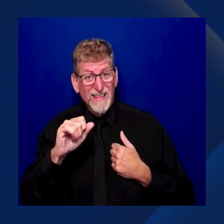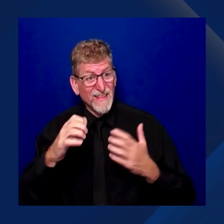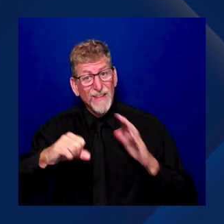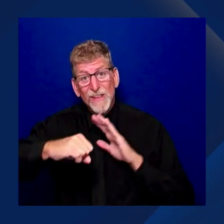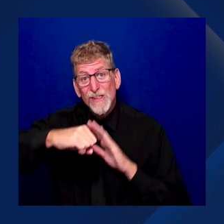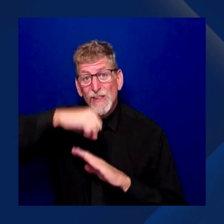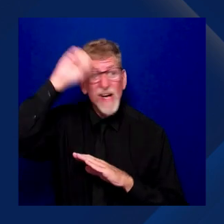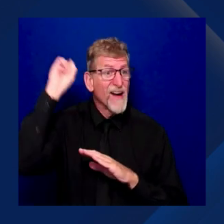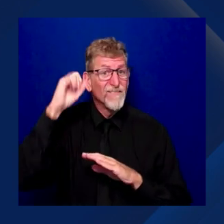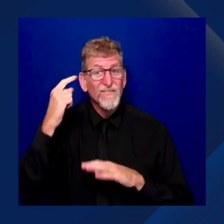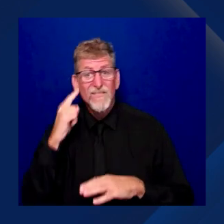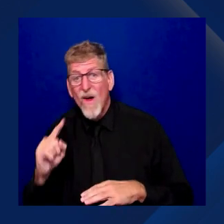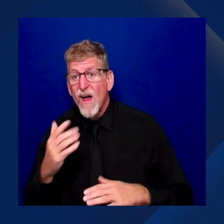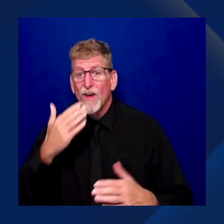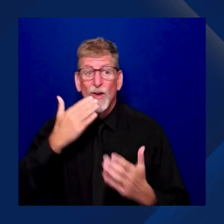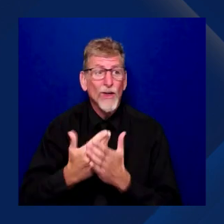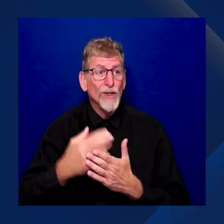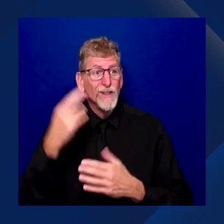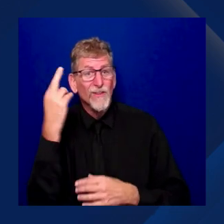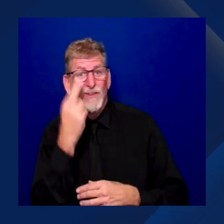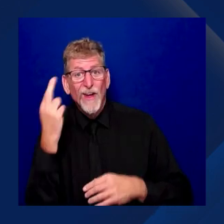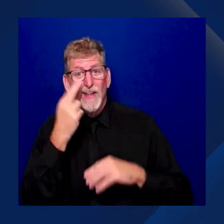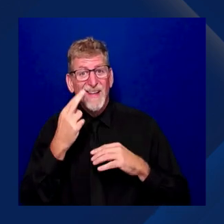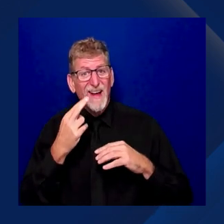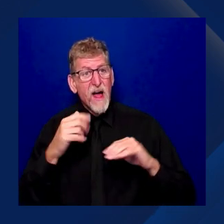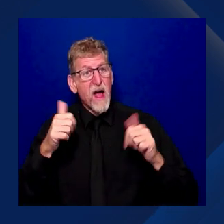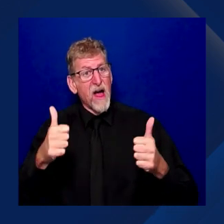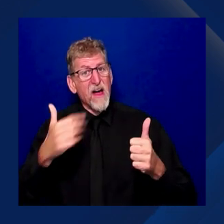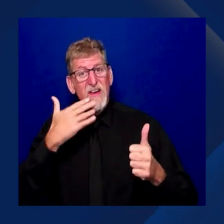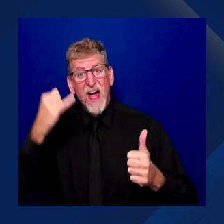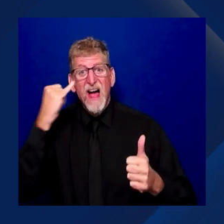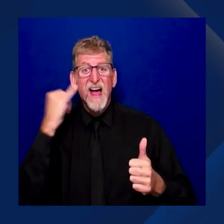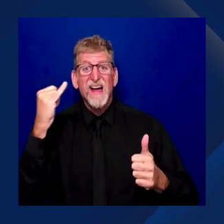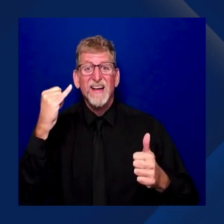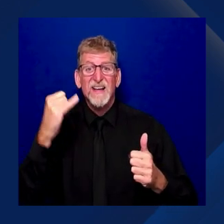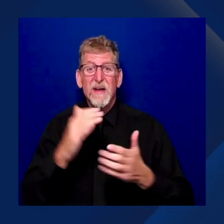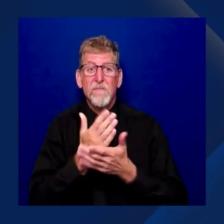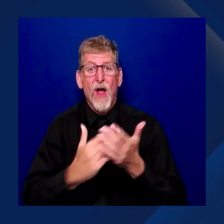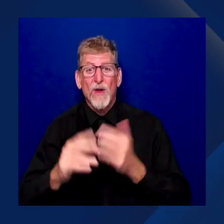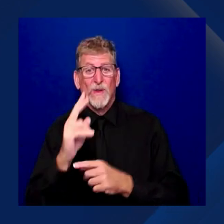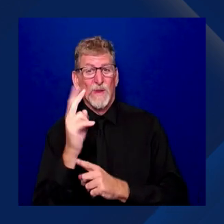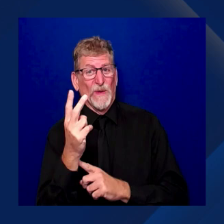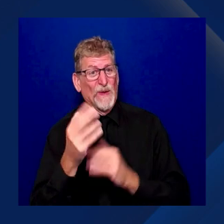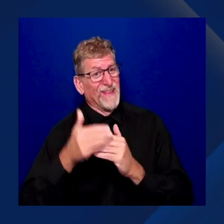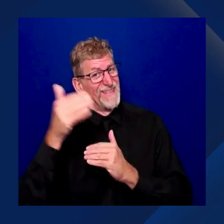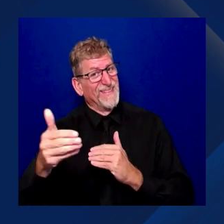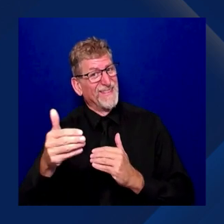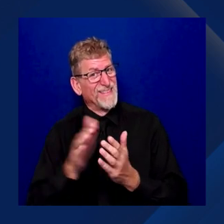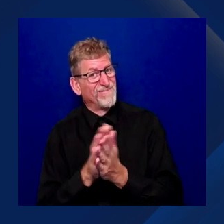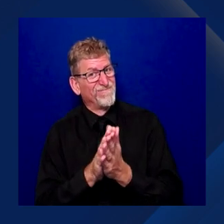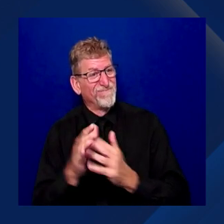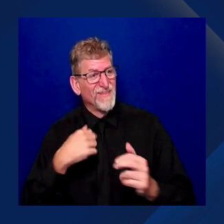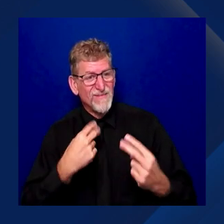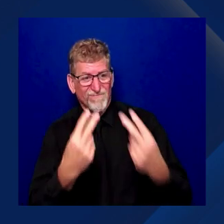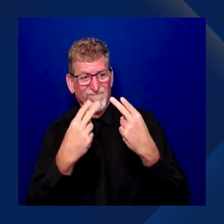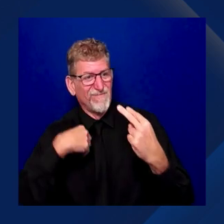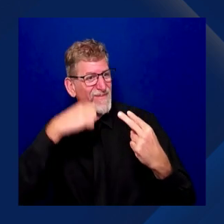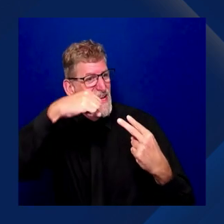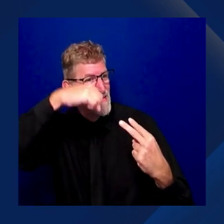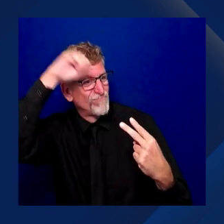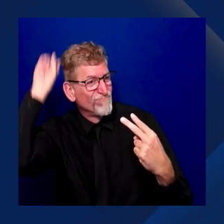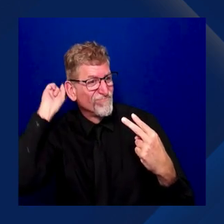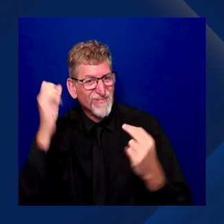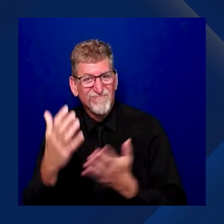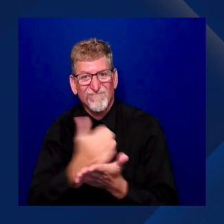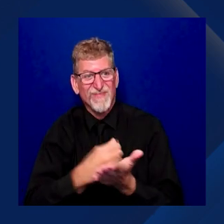money for a good cause. All right. Well, this is, all right. There'll be part two. There'll be. We'll look for version two of this. Home Alone 2. You're a handsome guy.